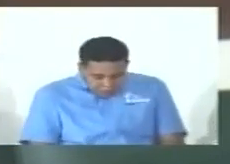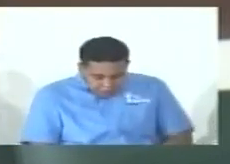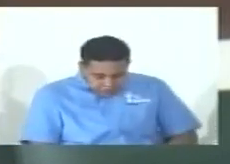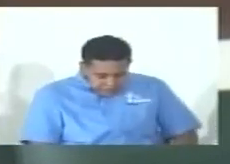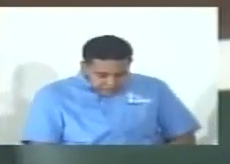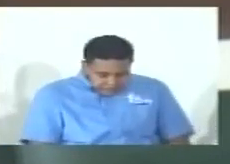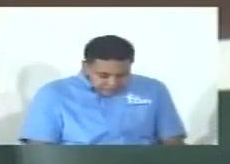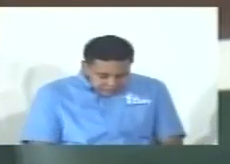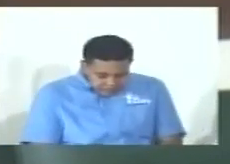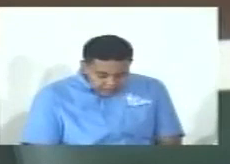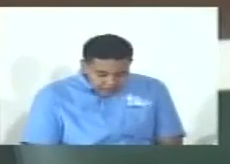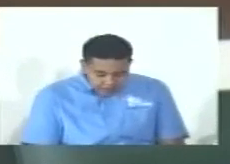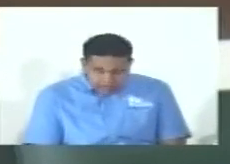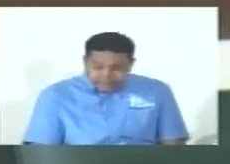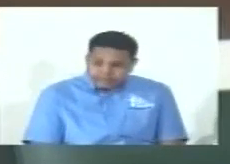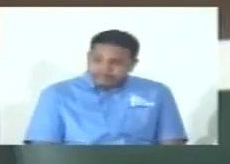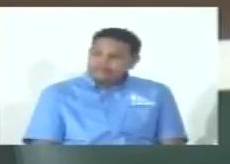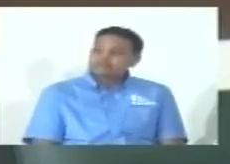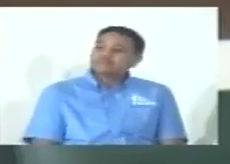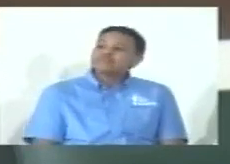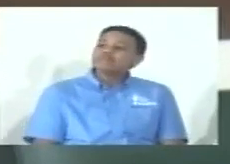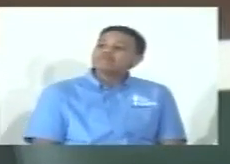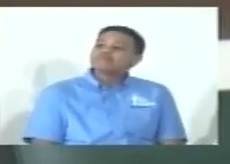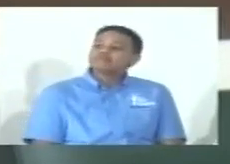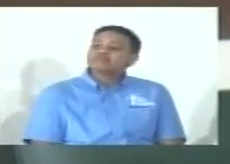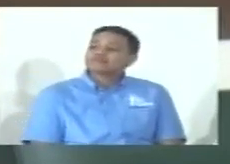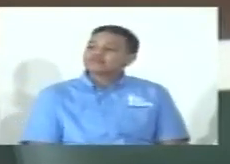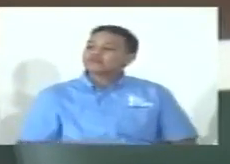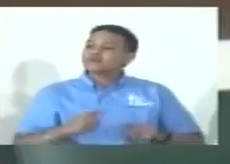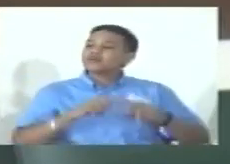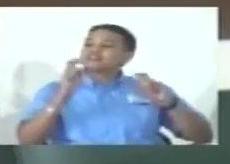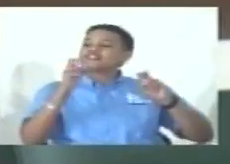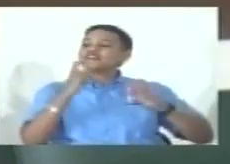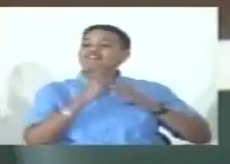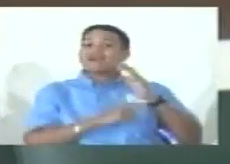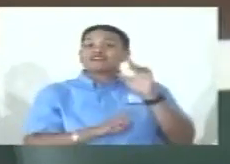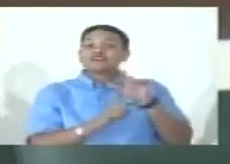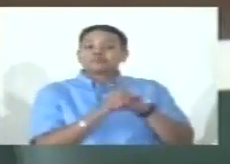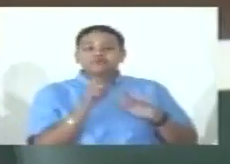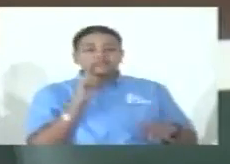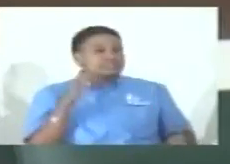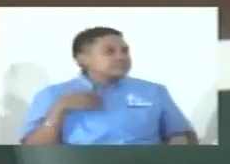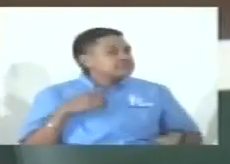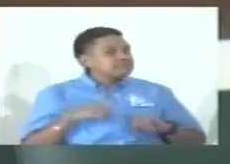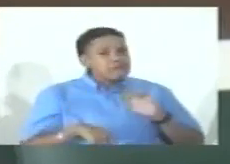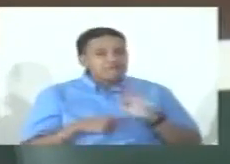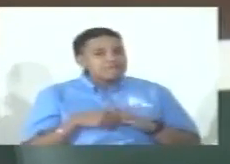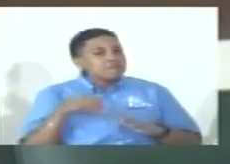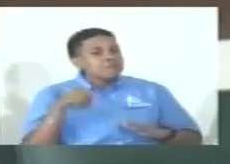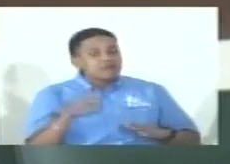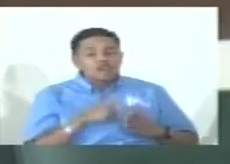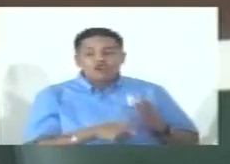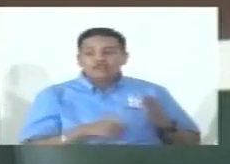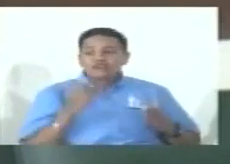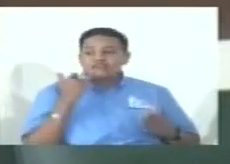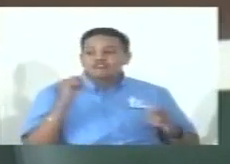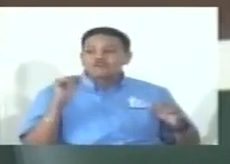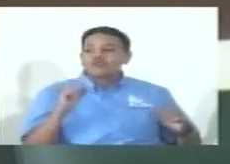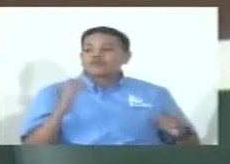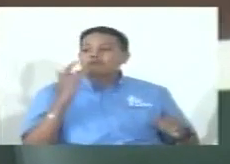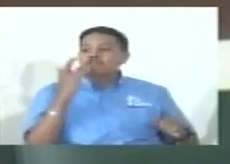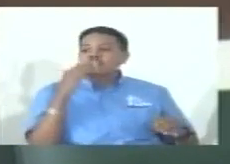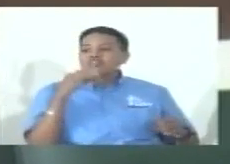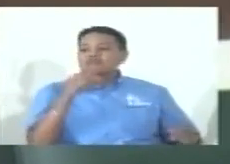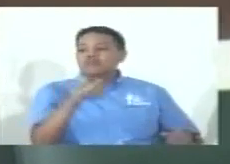circumstances she could afford to pay that type of cost. And even if she could, she would prefer to spend it on the